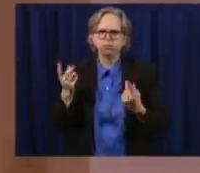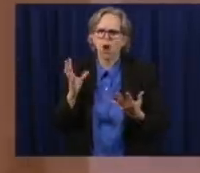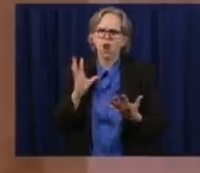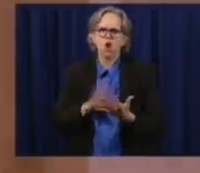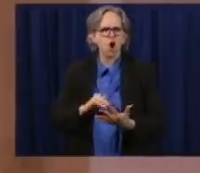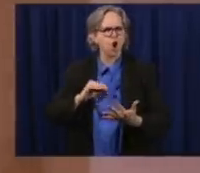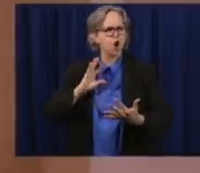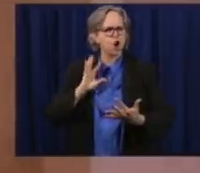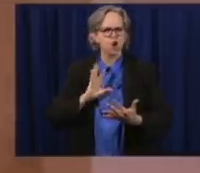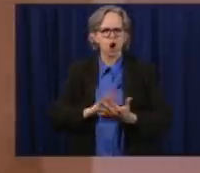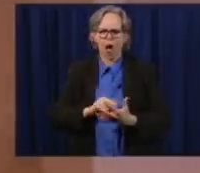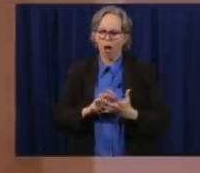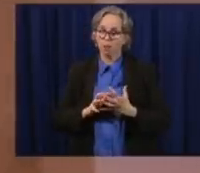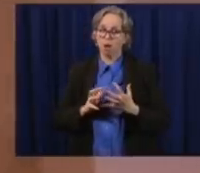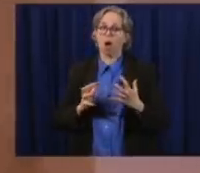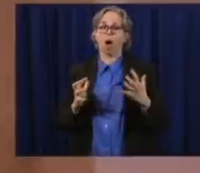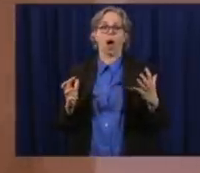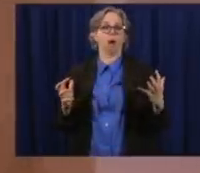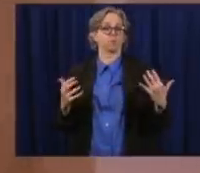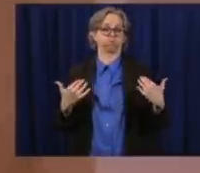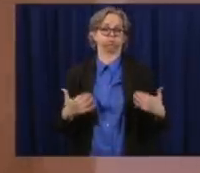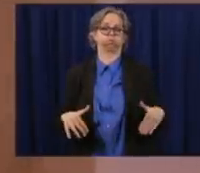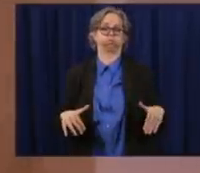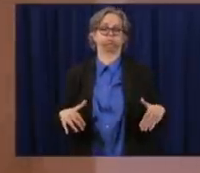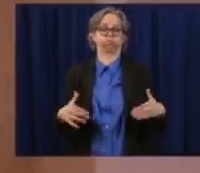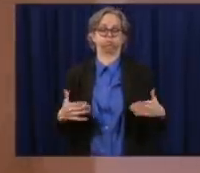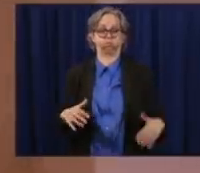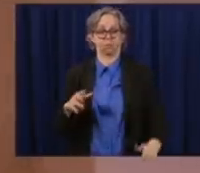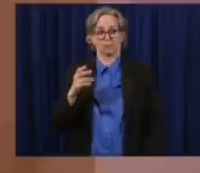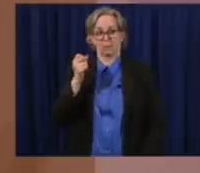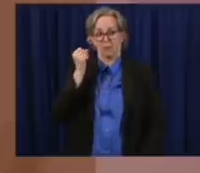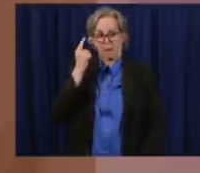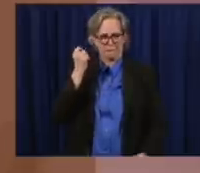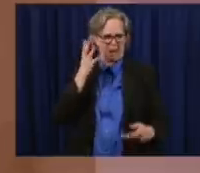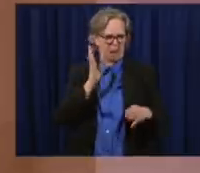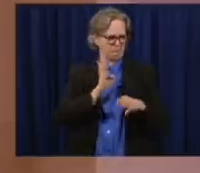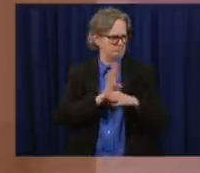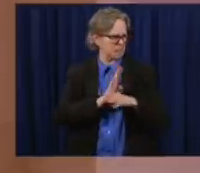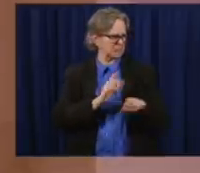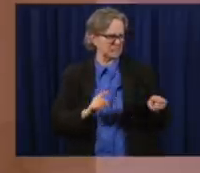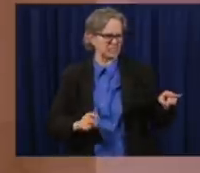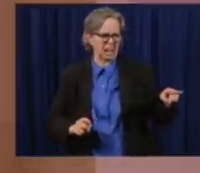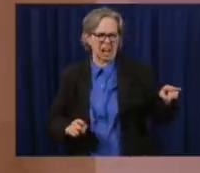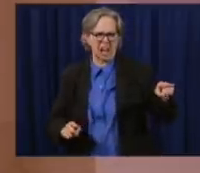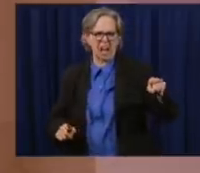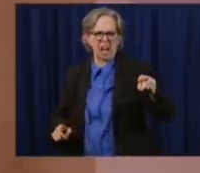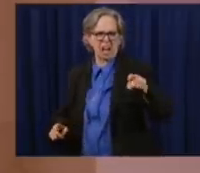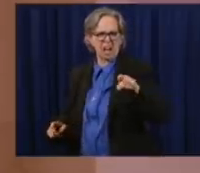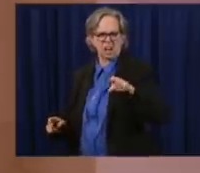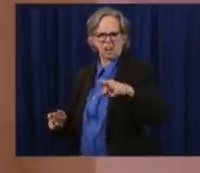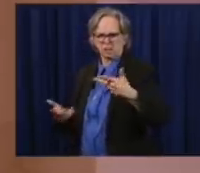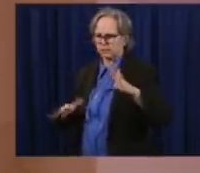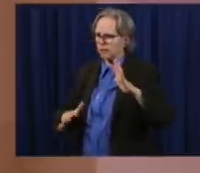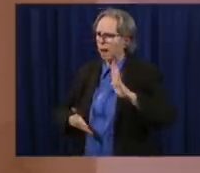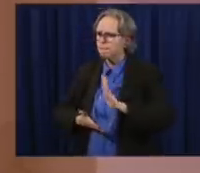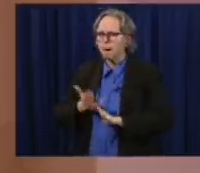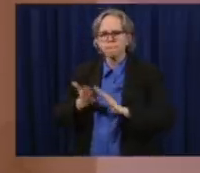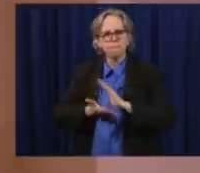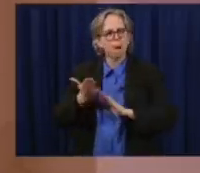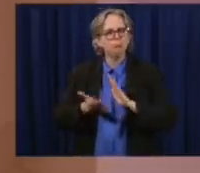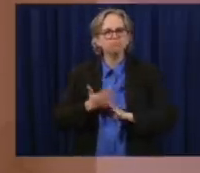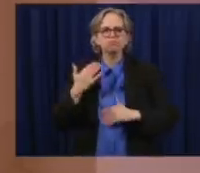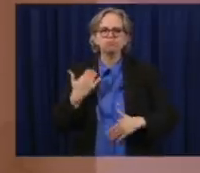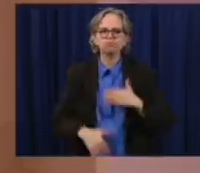lot from the experiences, because there are many businesses, as the governor alluded to yesterday, who are operating in Ohio under the essential